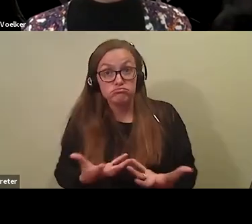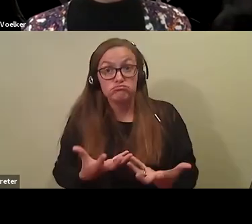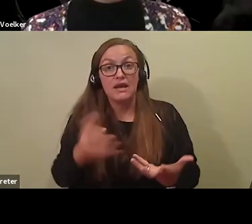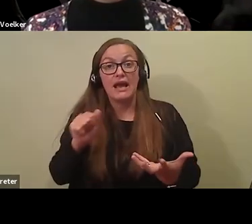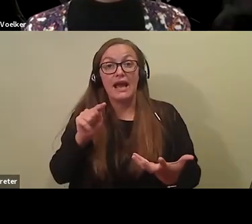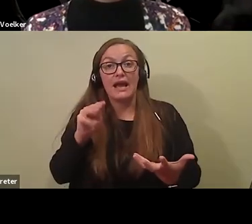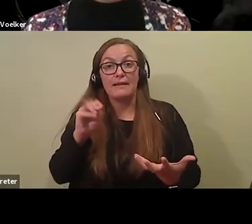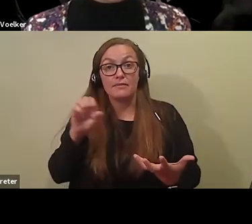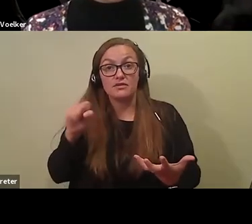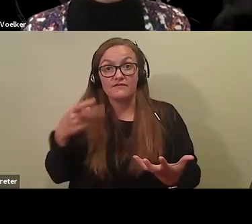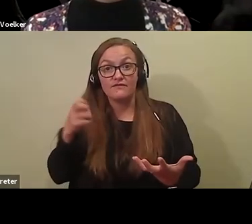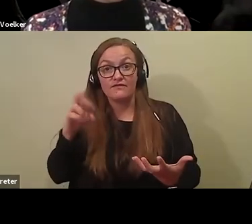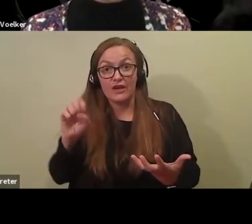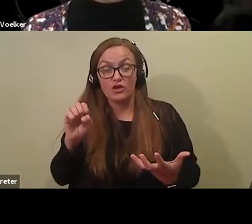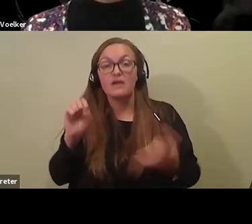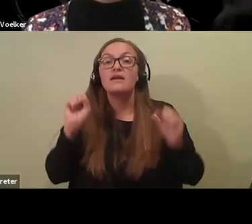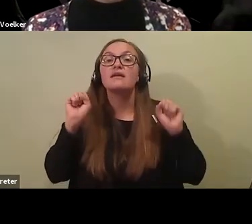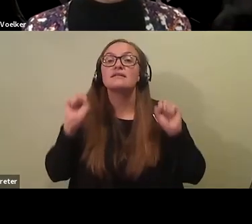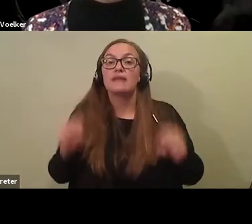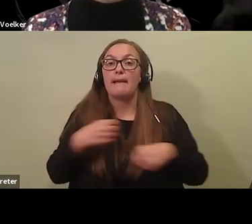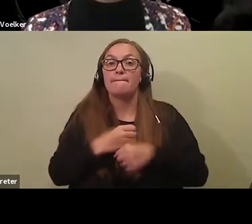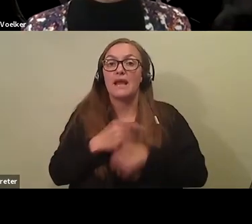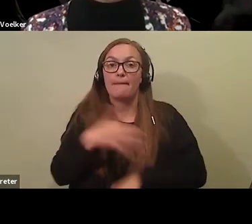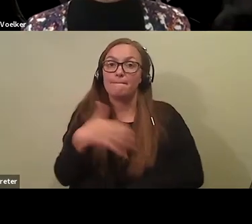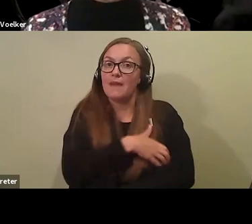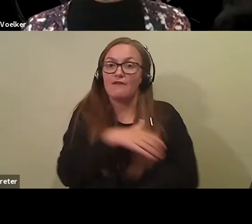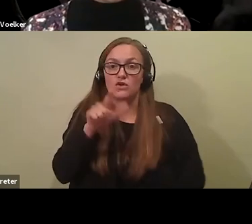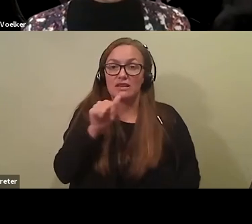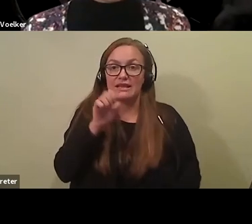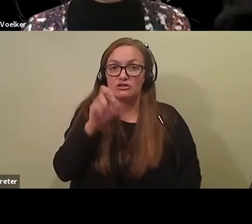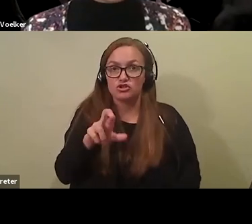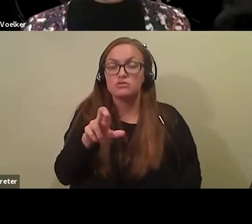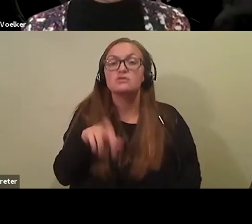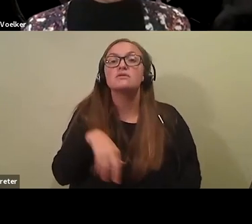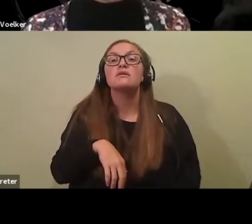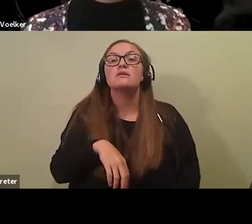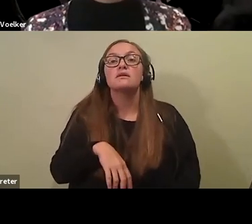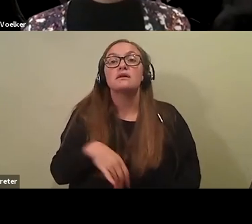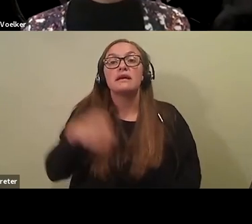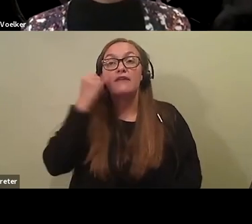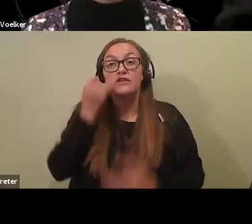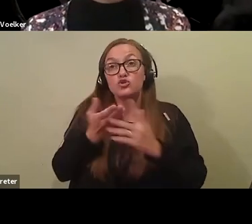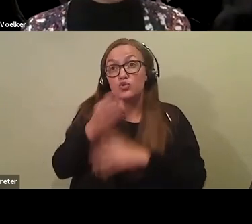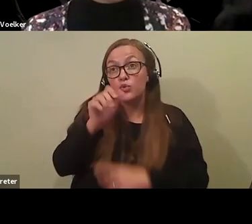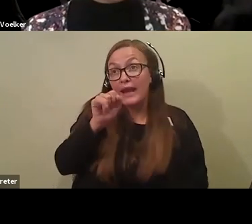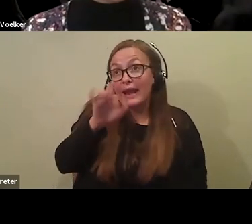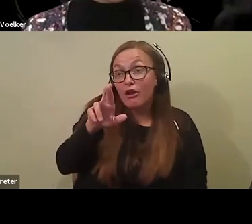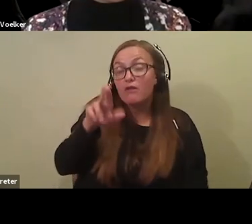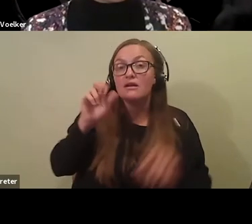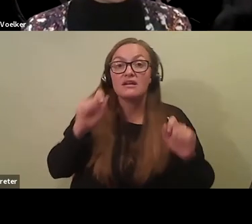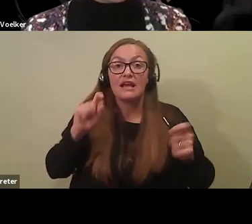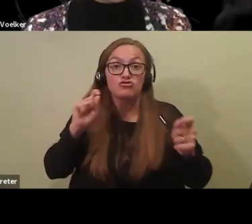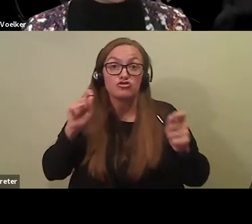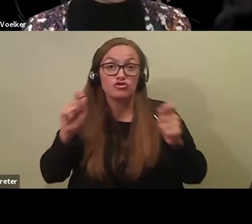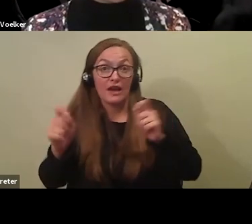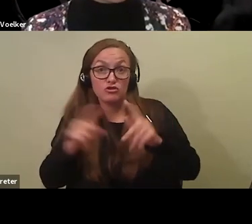it's traveling, when it goes through, say, air, it can change and start to use the